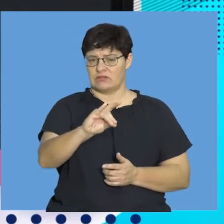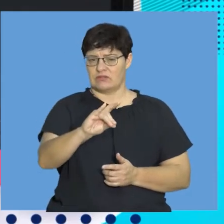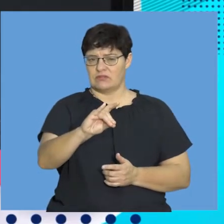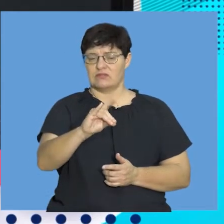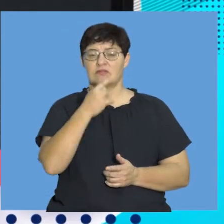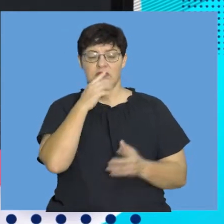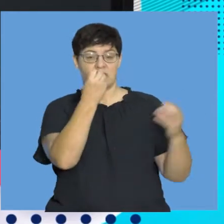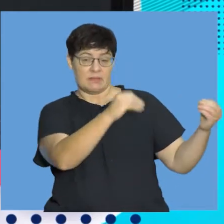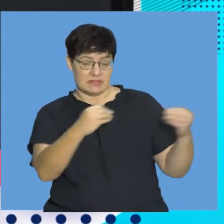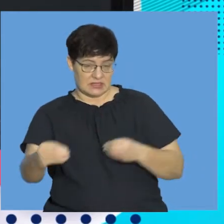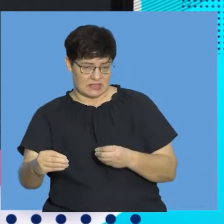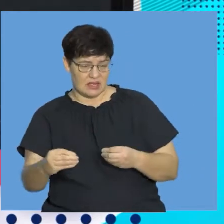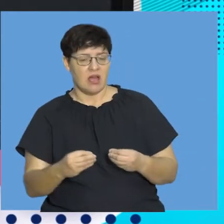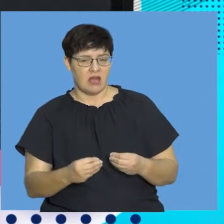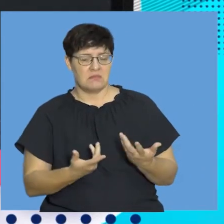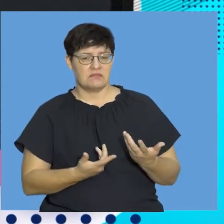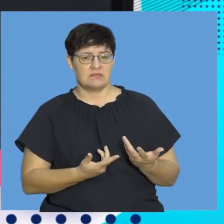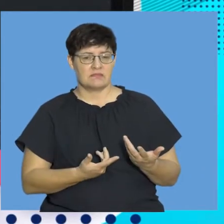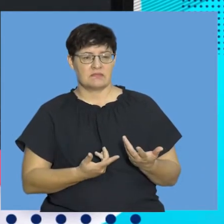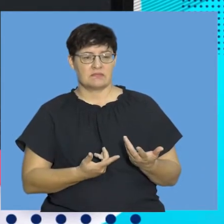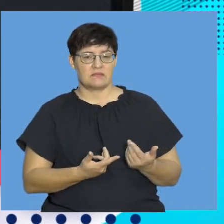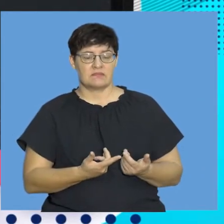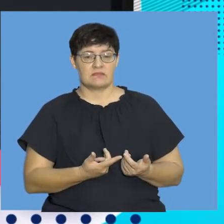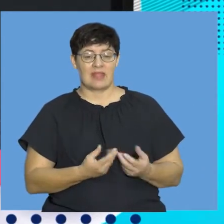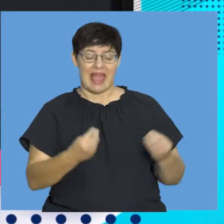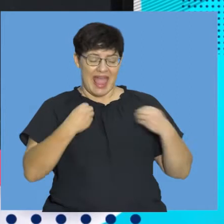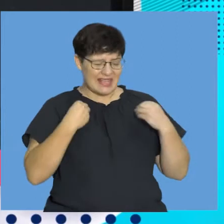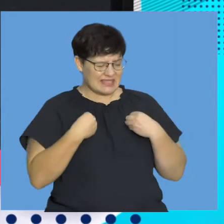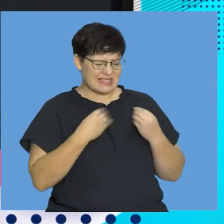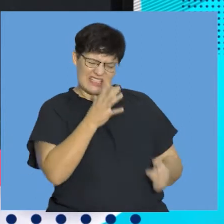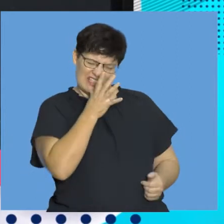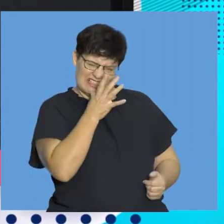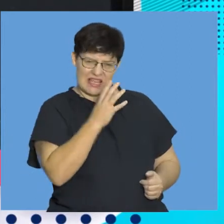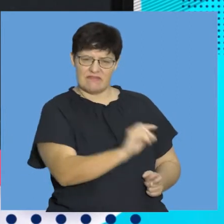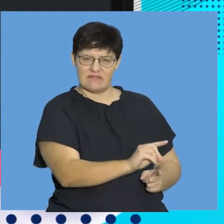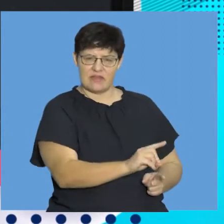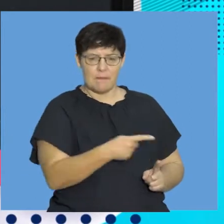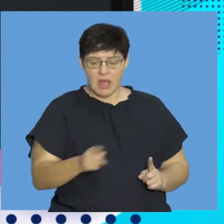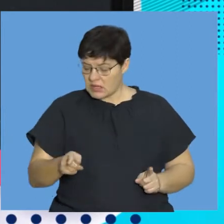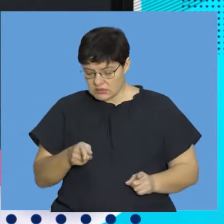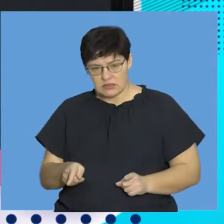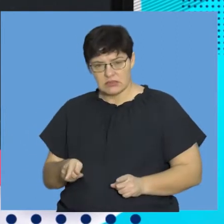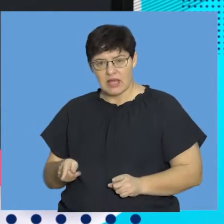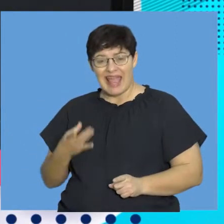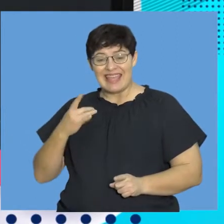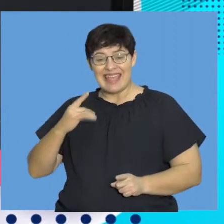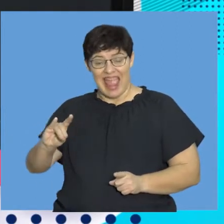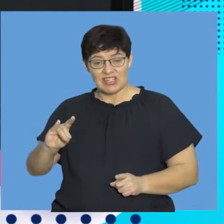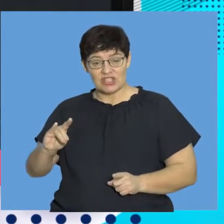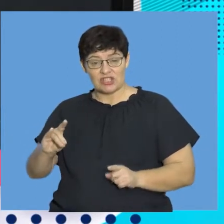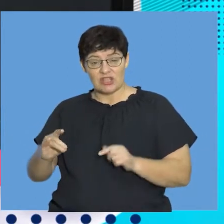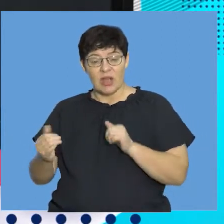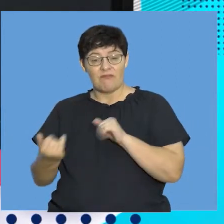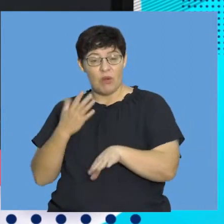you would find that a business may have millions in assets. However, they could experience